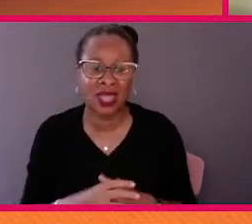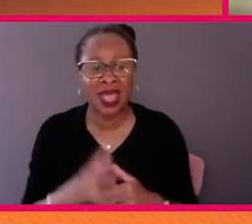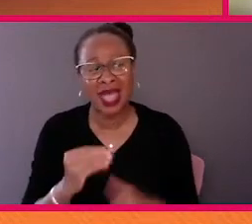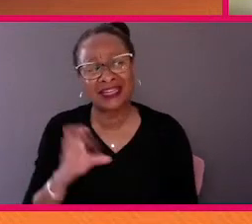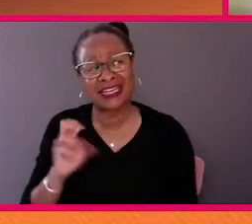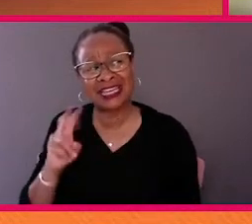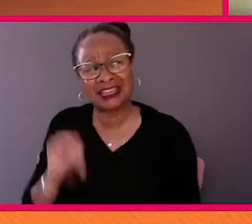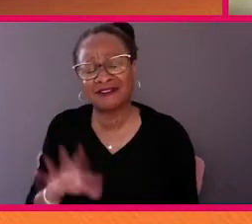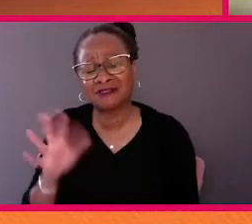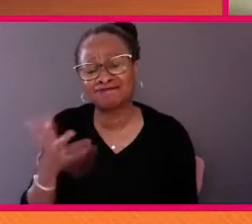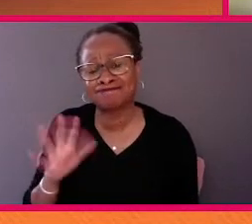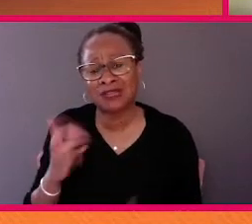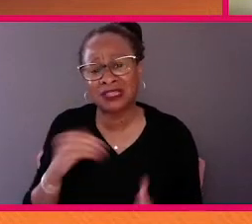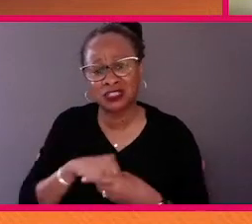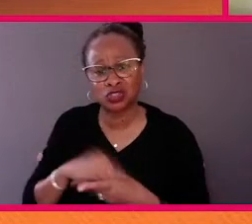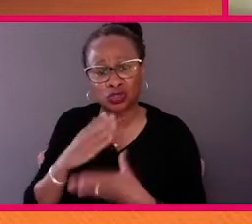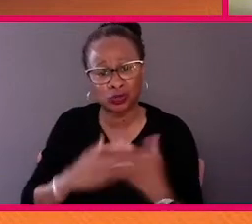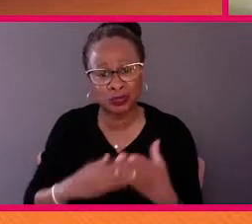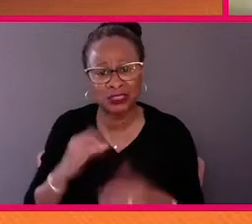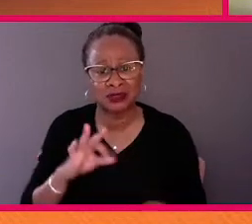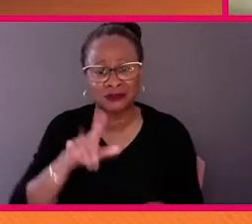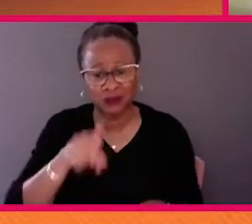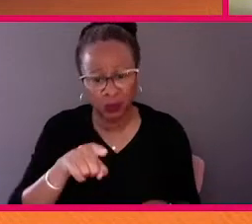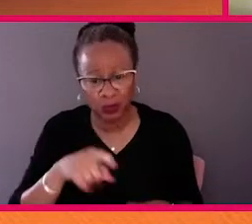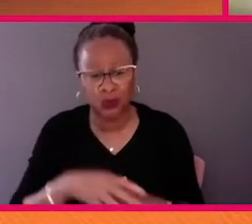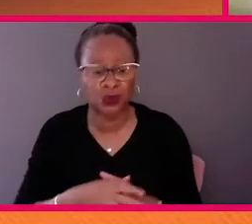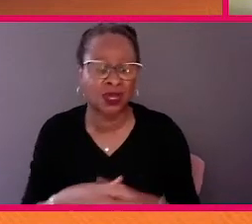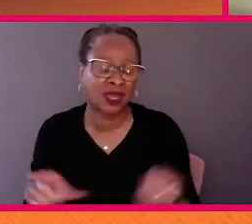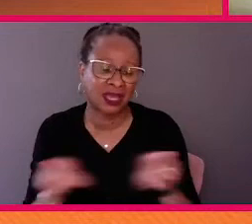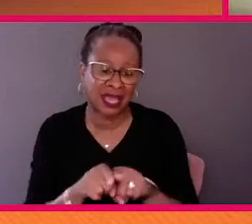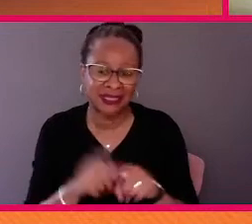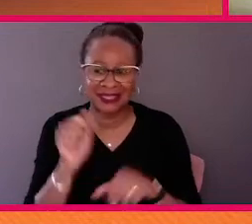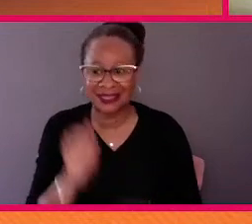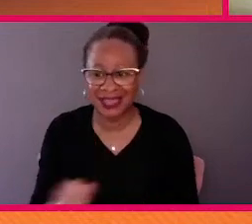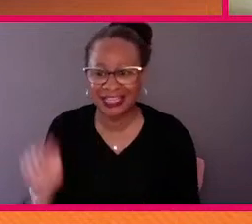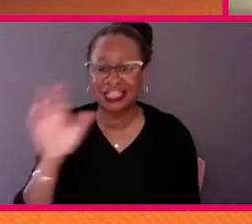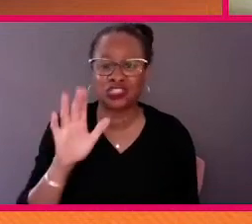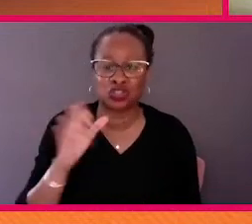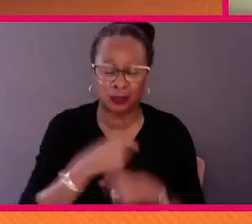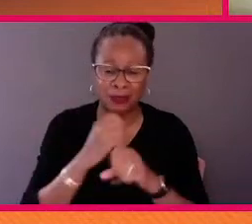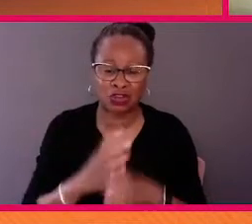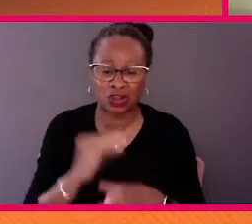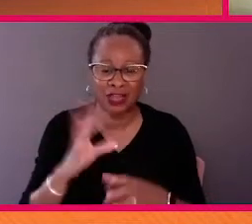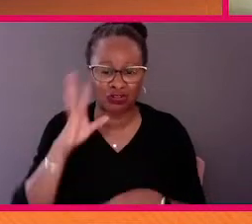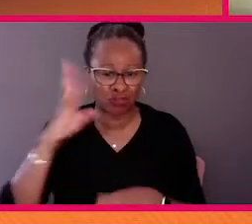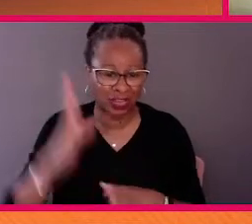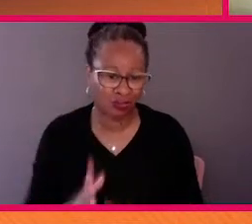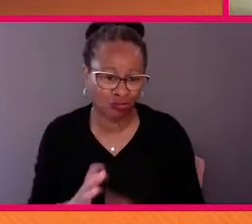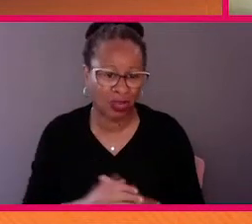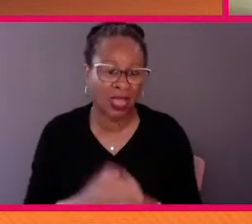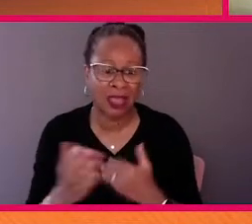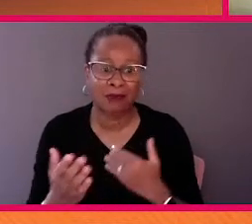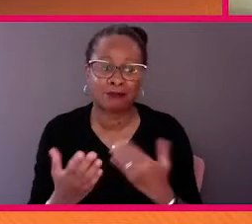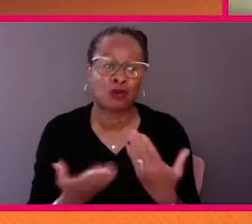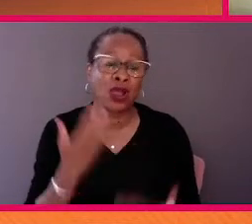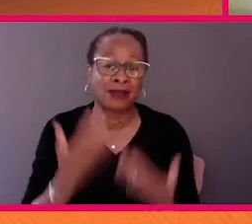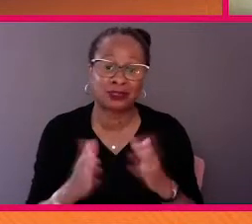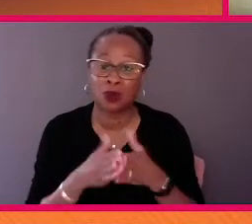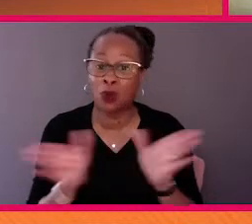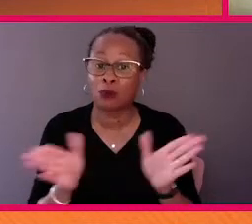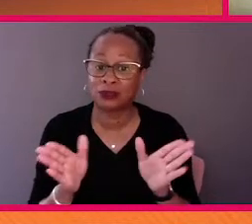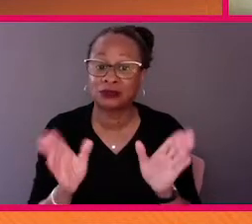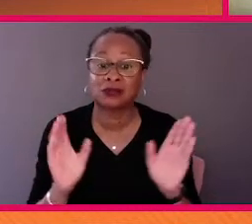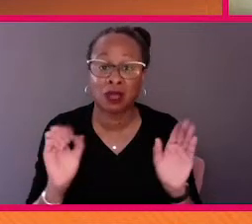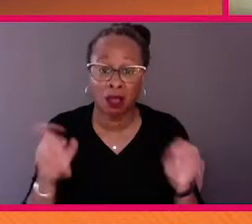the internal piece of you as an Asian maker and creator, perhaps has opened up for you as it